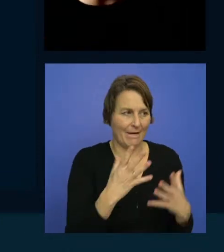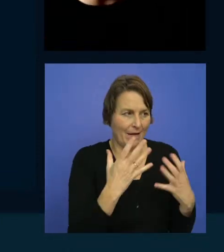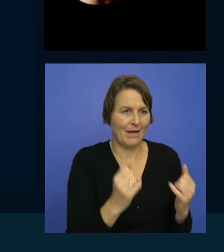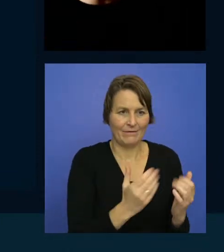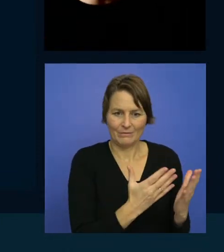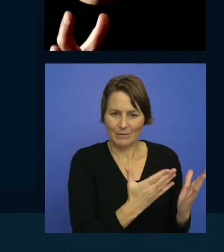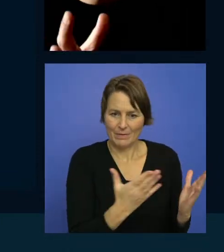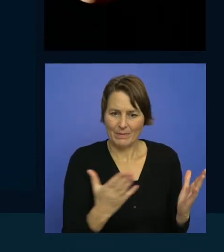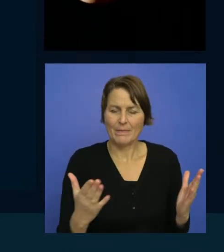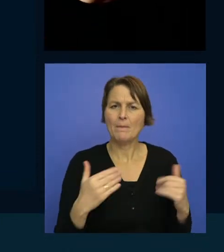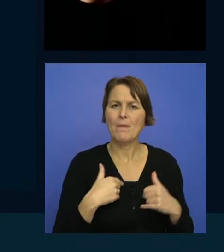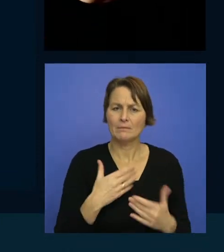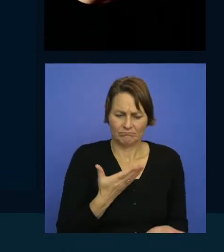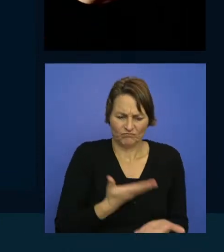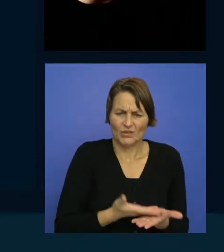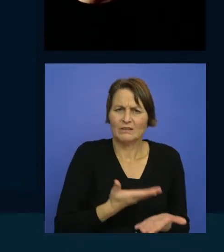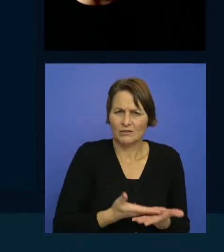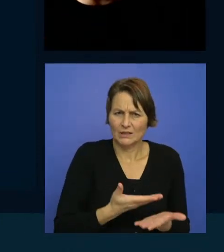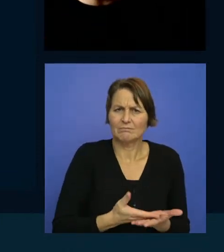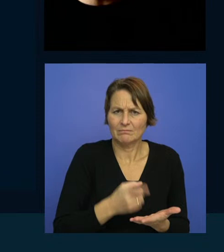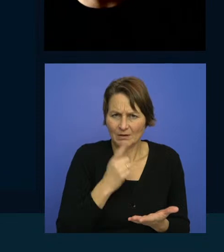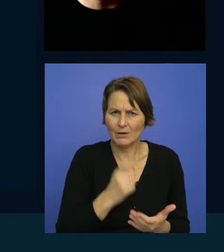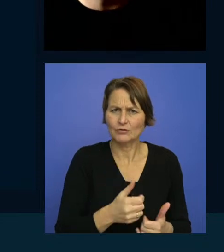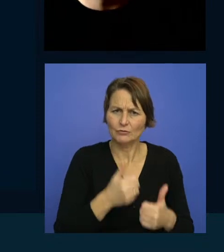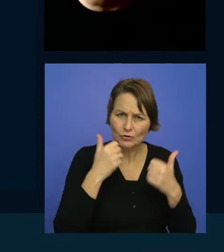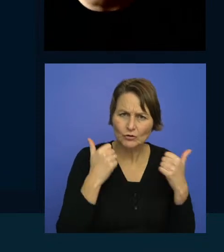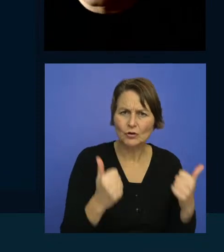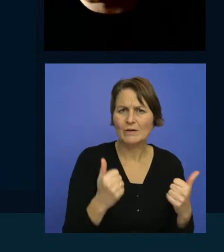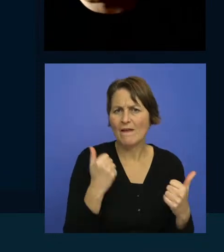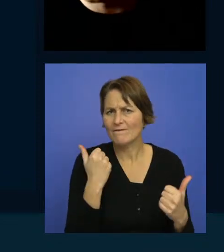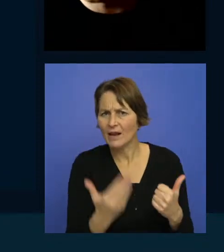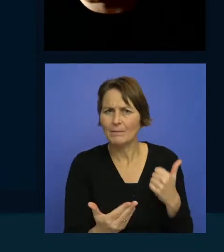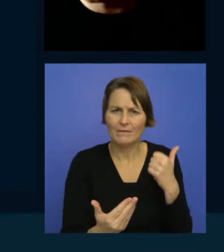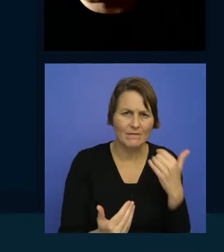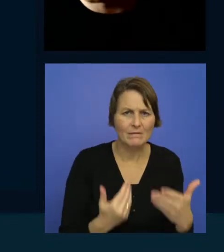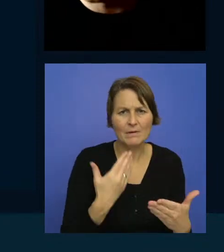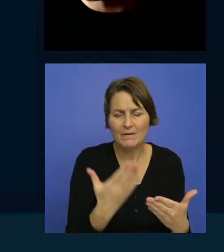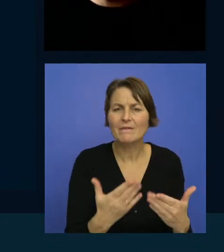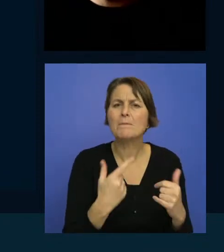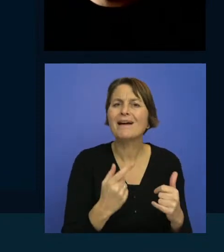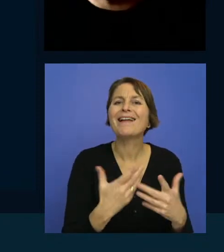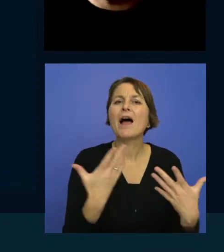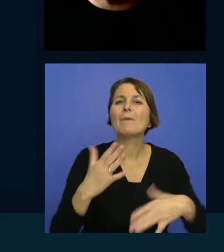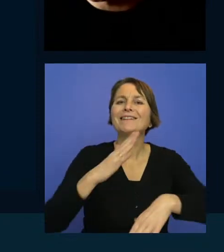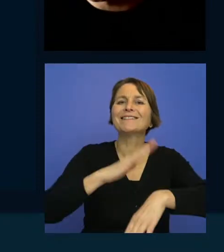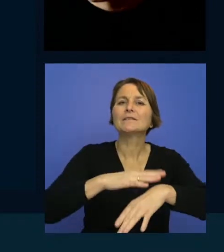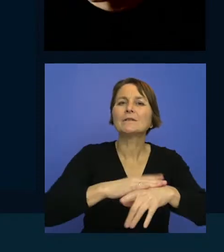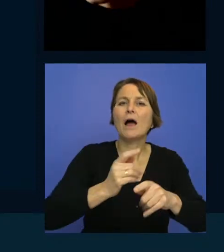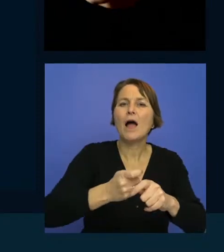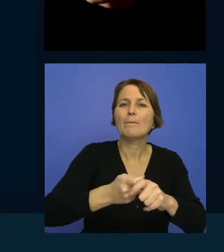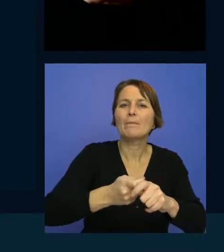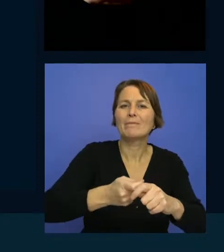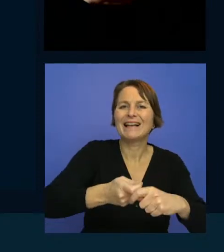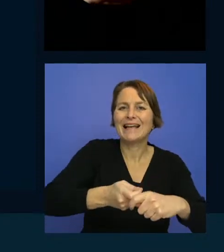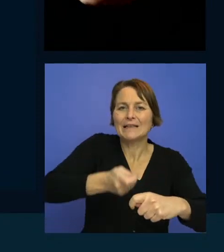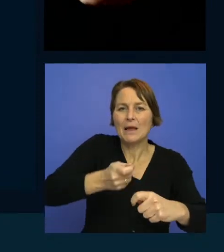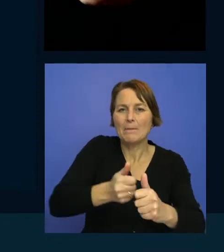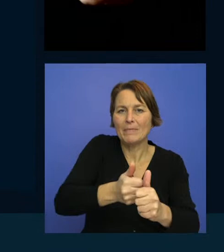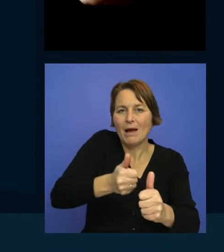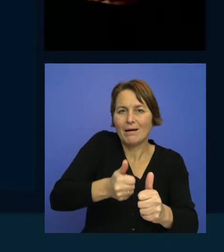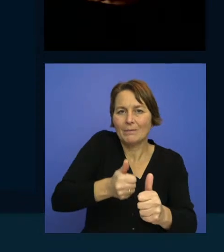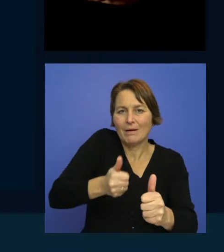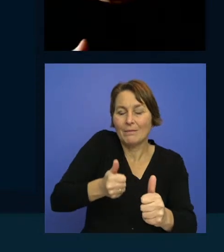you financially backed SLAs on availability, but also on throughput and latency, which is very unique. And that really went into the design of